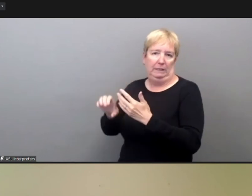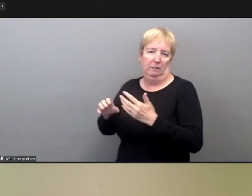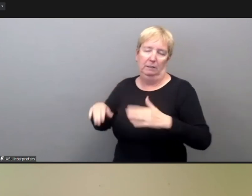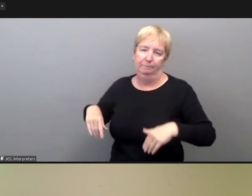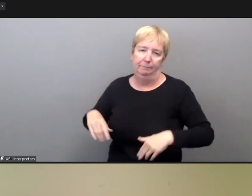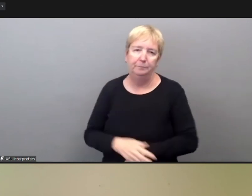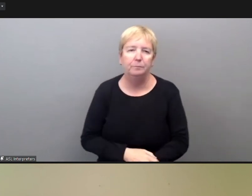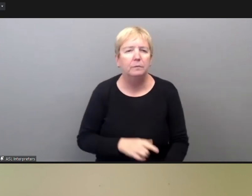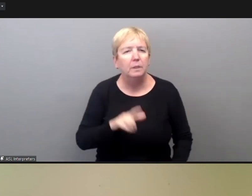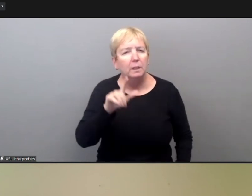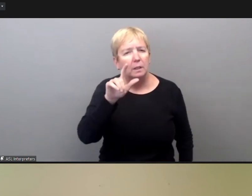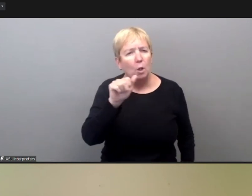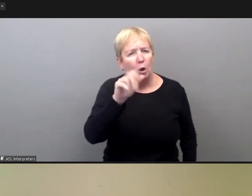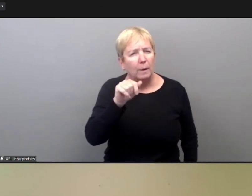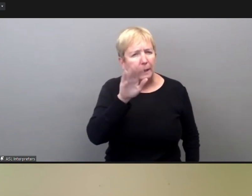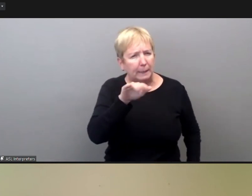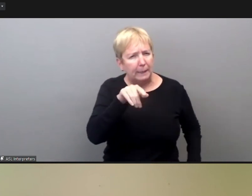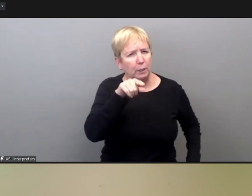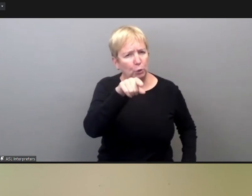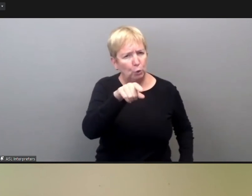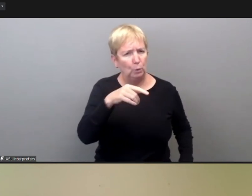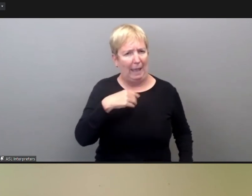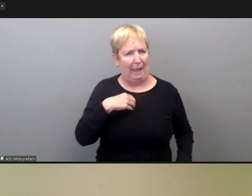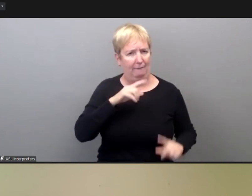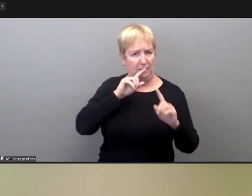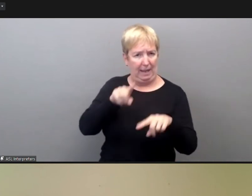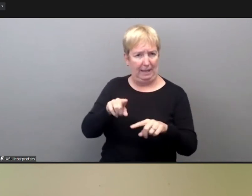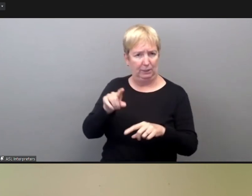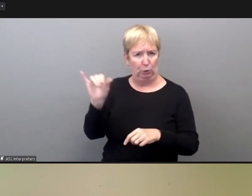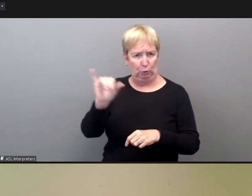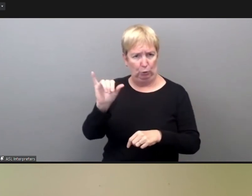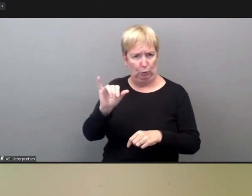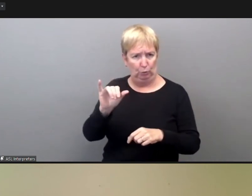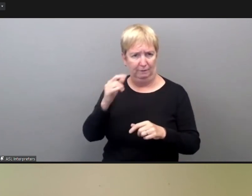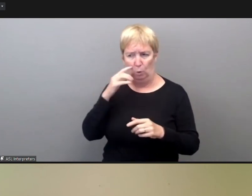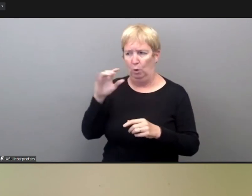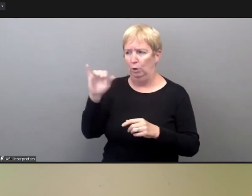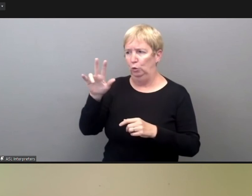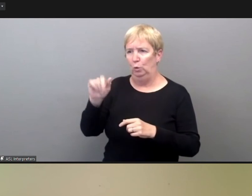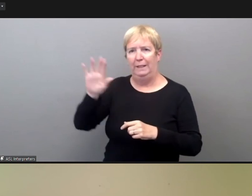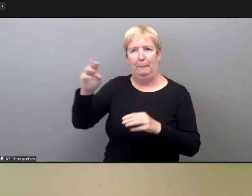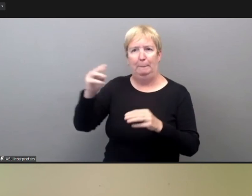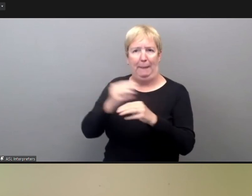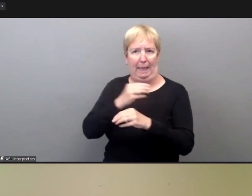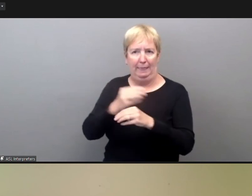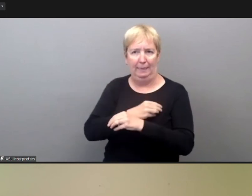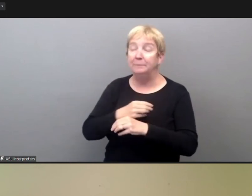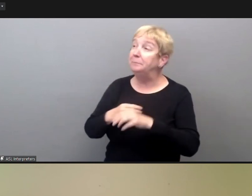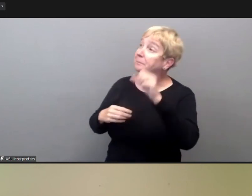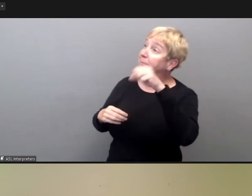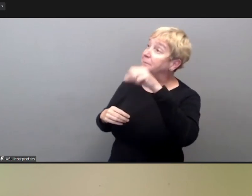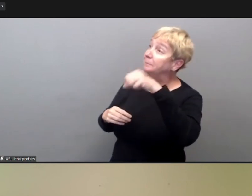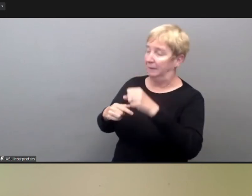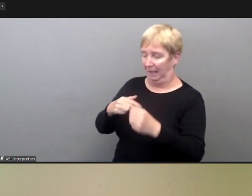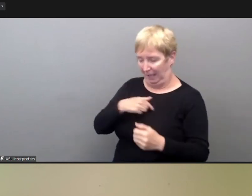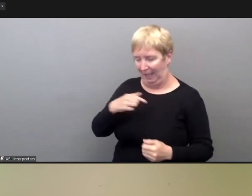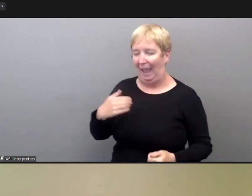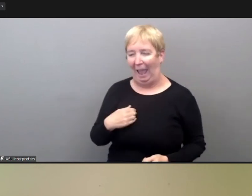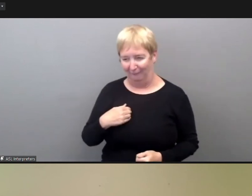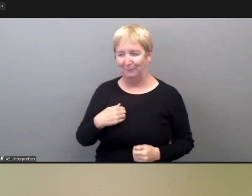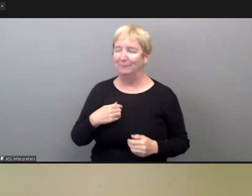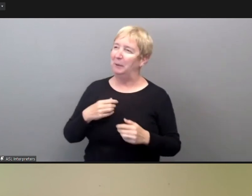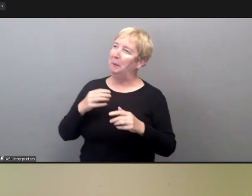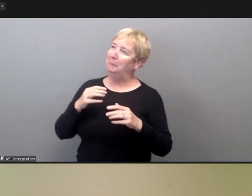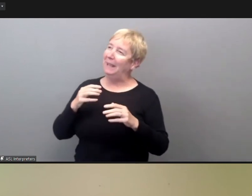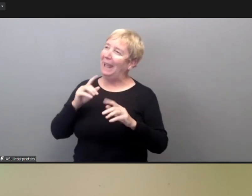you've got a follow-up answer to Julia's math question. I do have a follow-up math